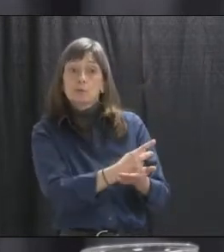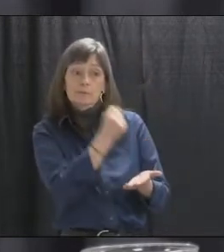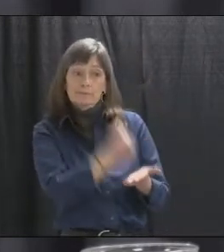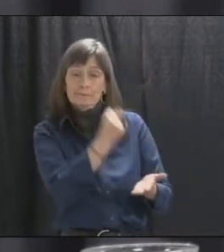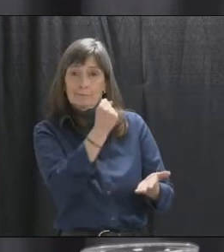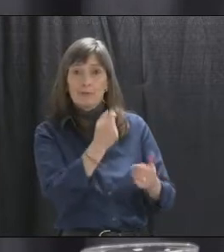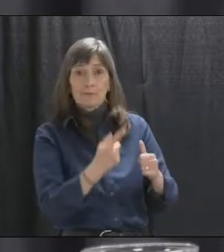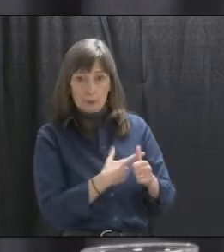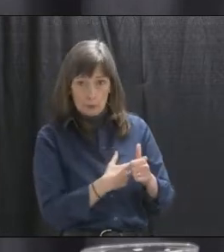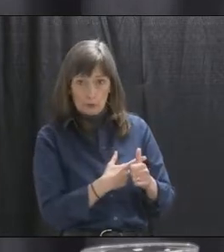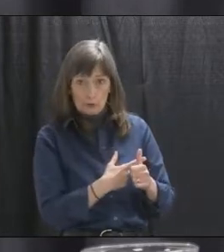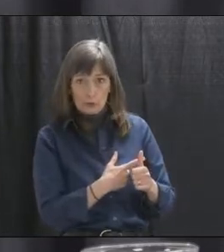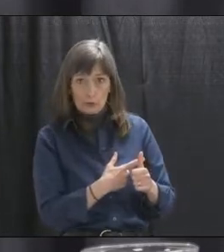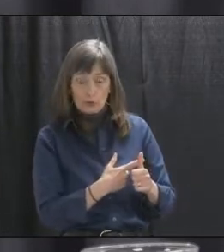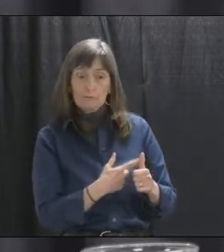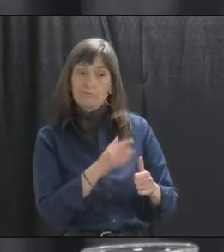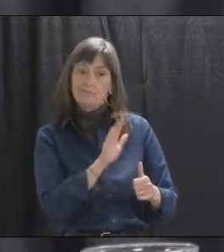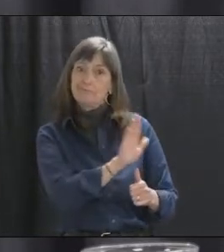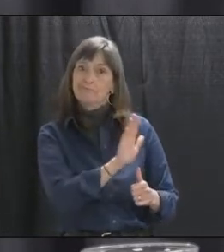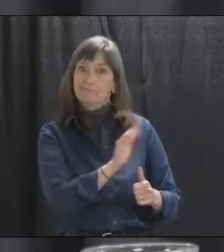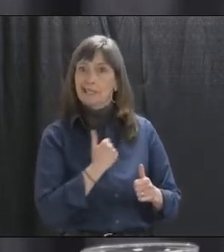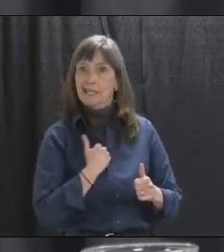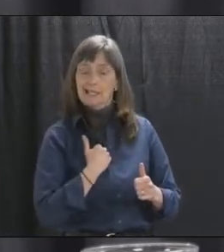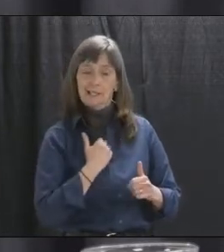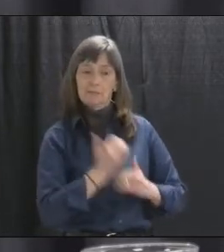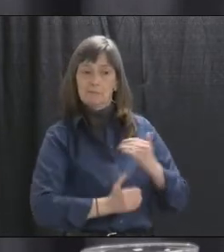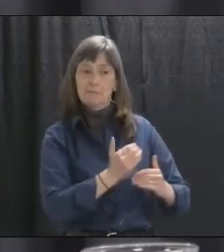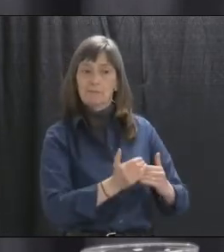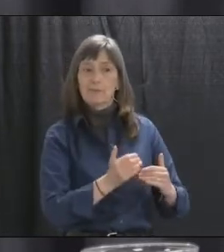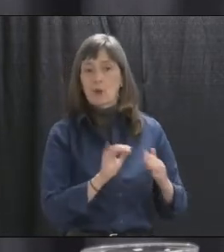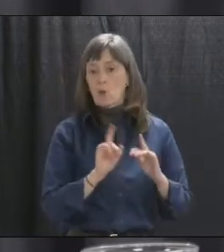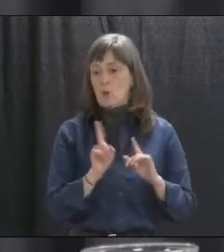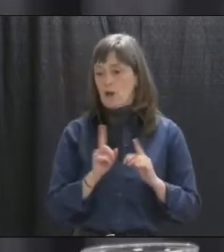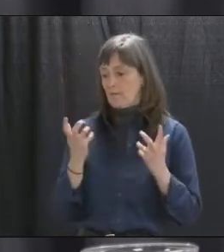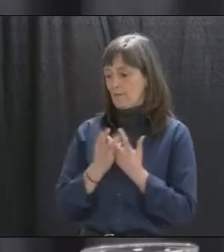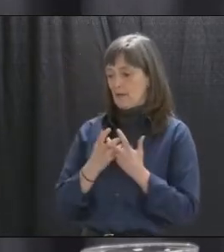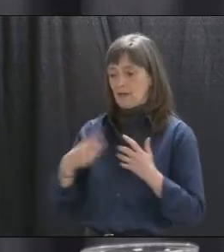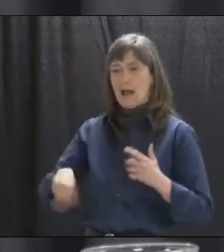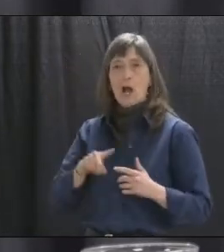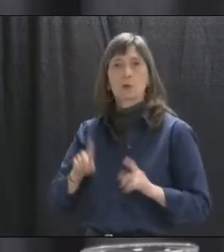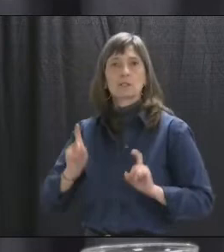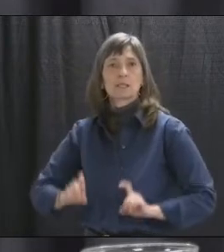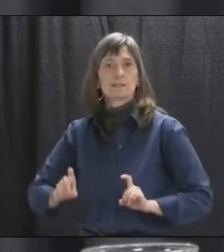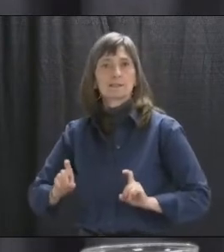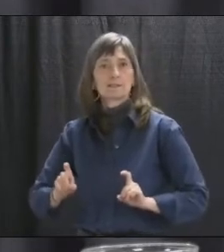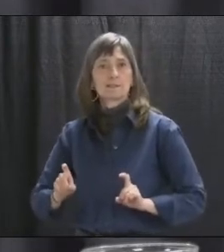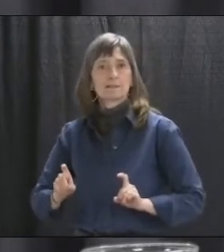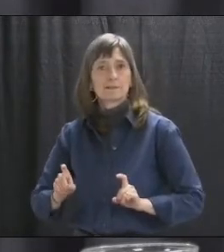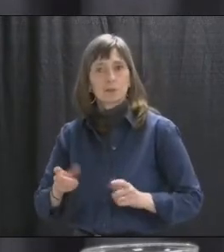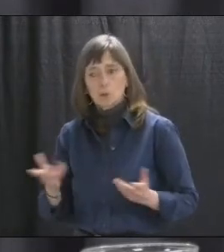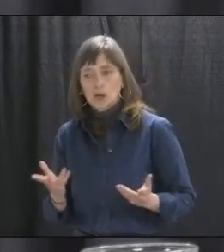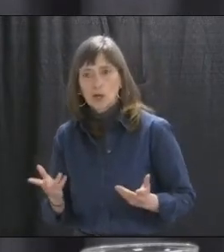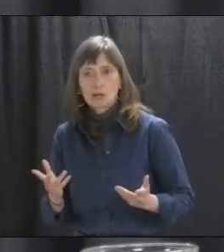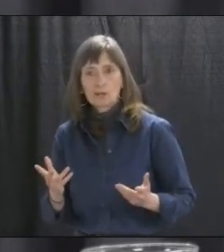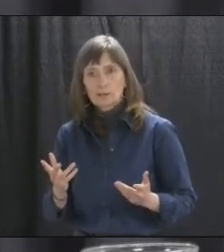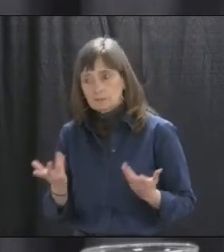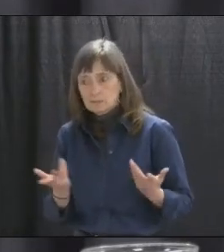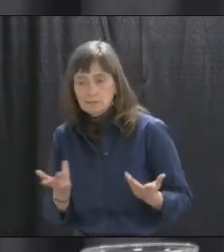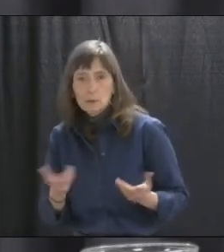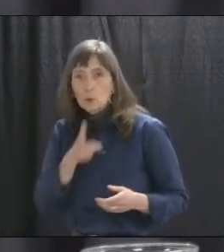to go through procedures that would show where it would fit in our management of a pandemic.